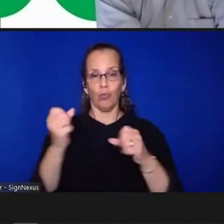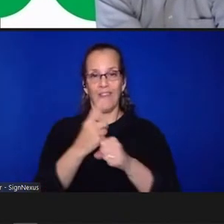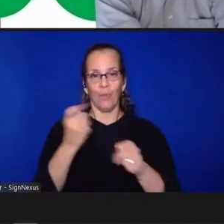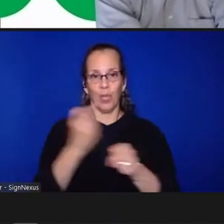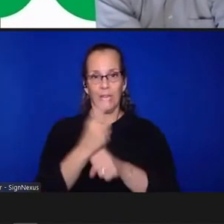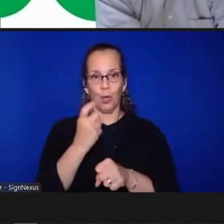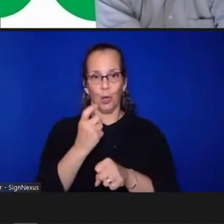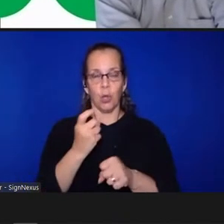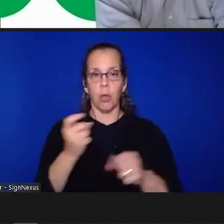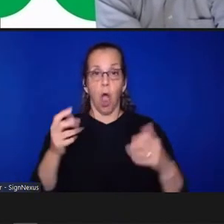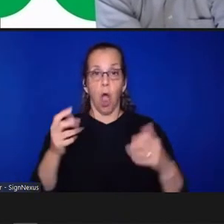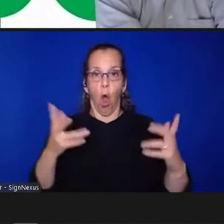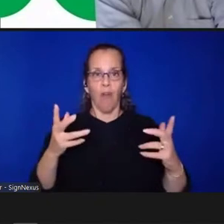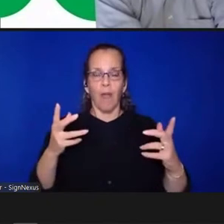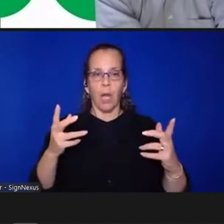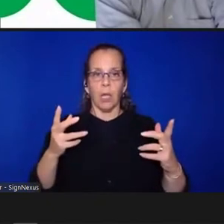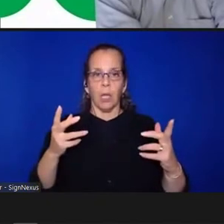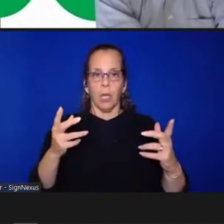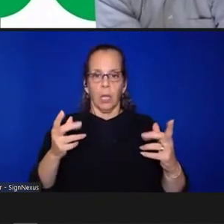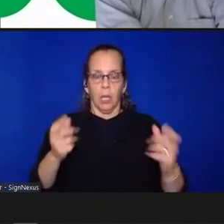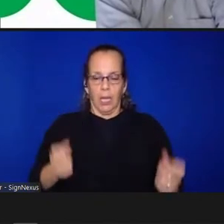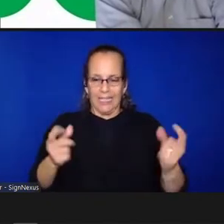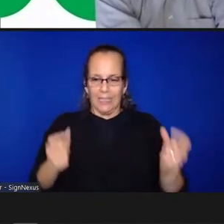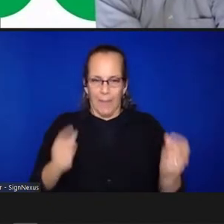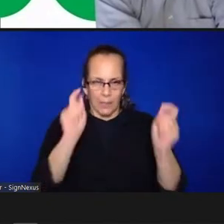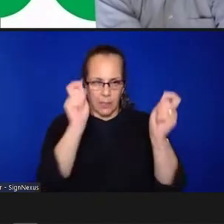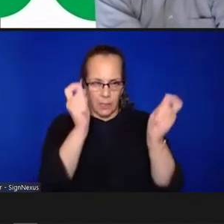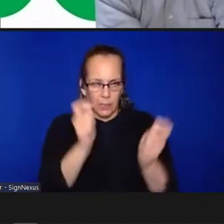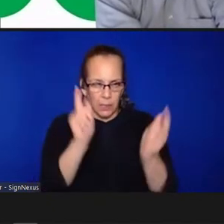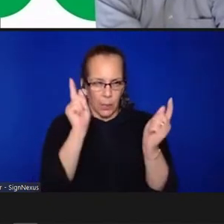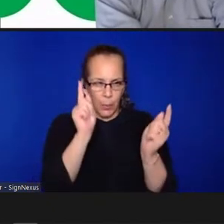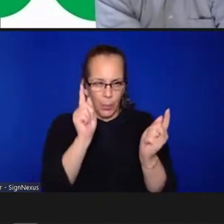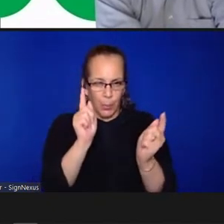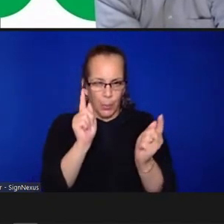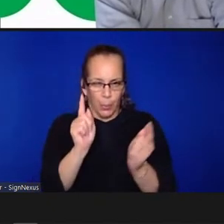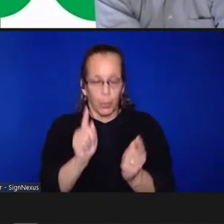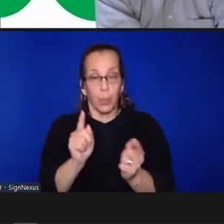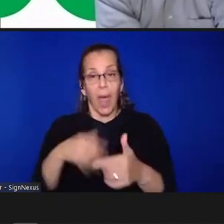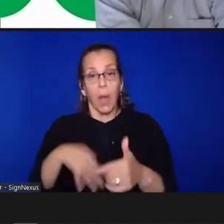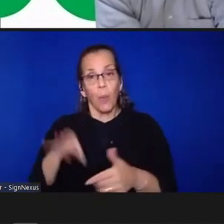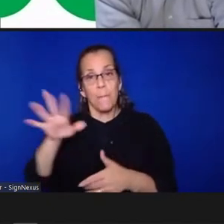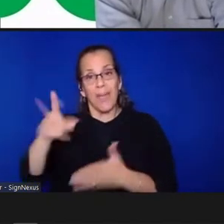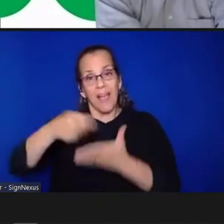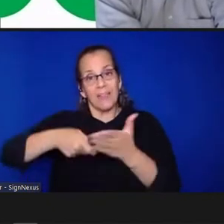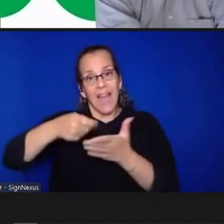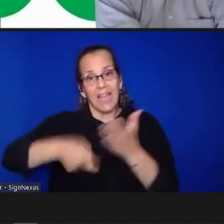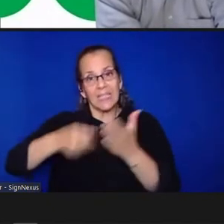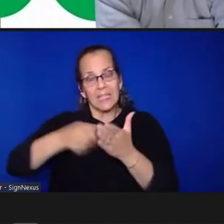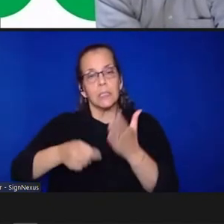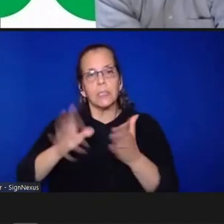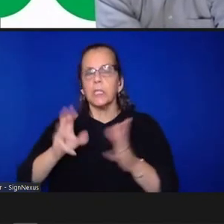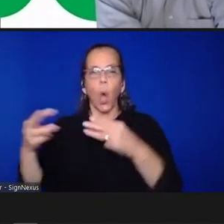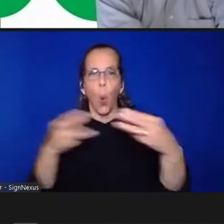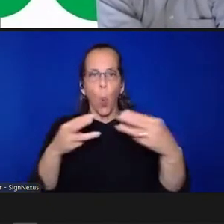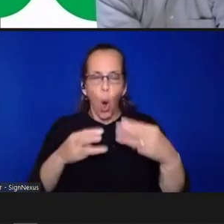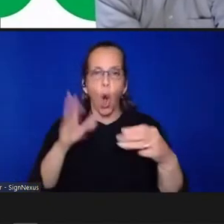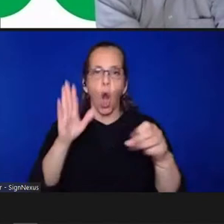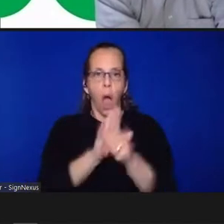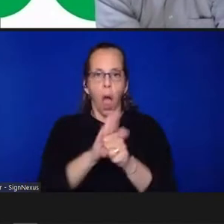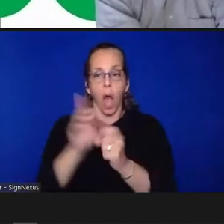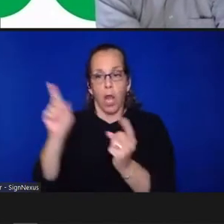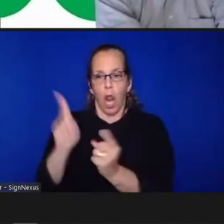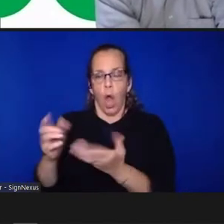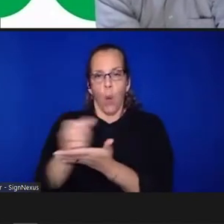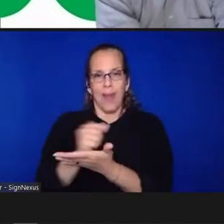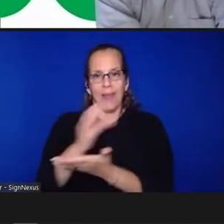expenses to the essential and we pay our fair share of taxes this is a war on low income and middle-income residents who